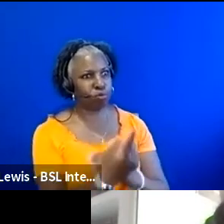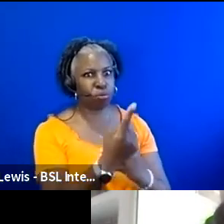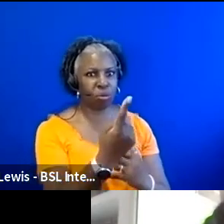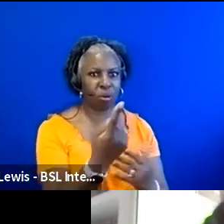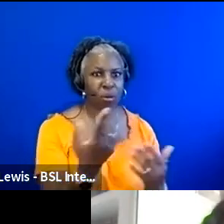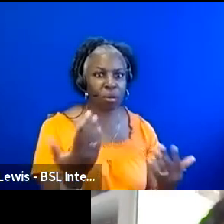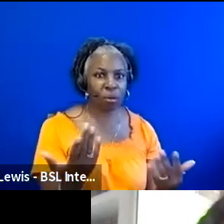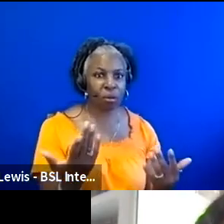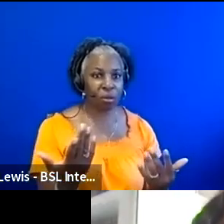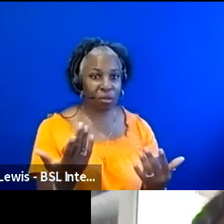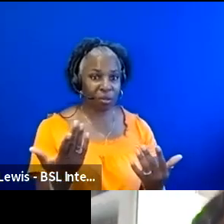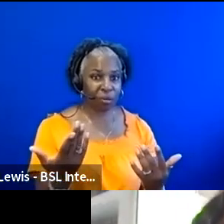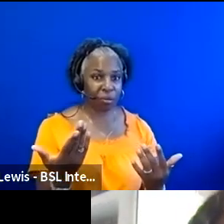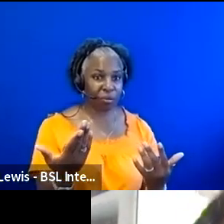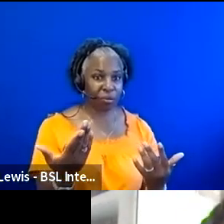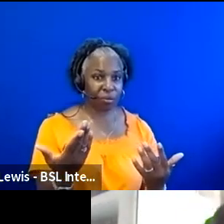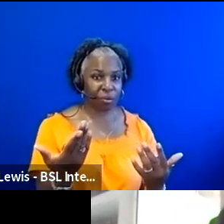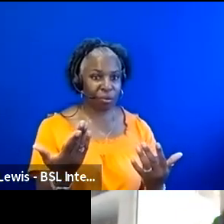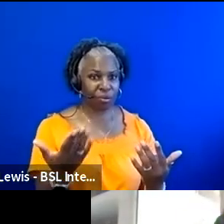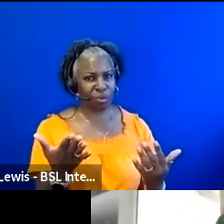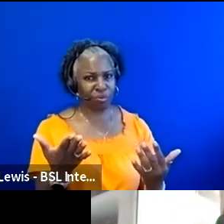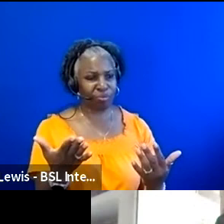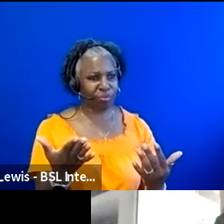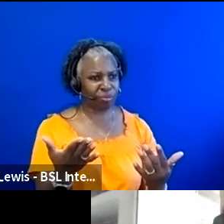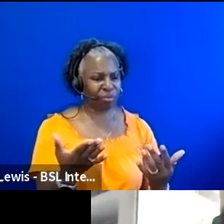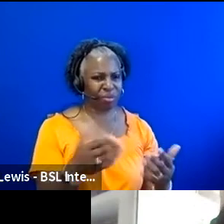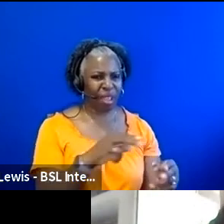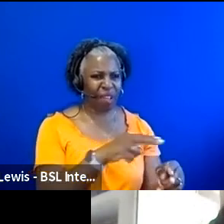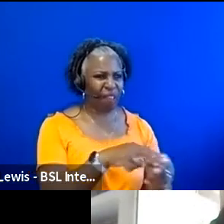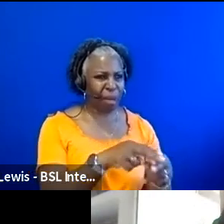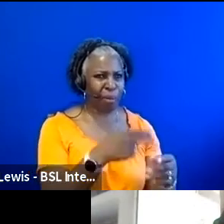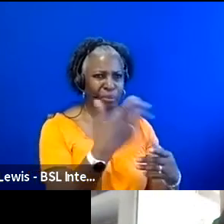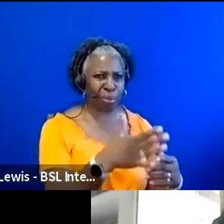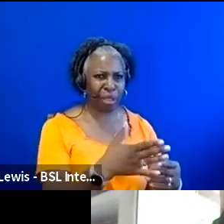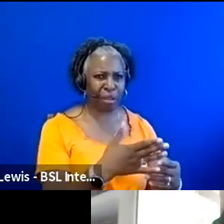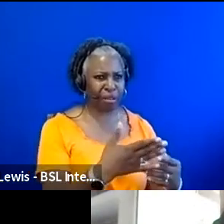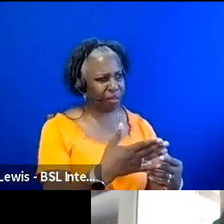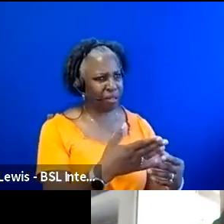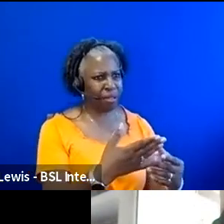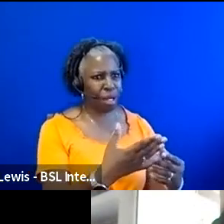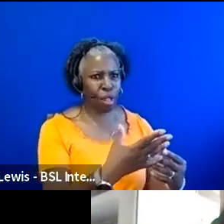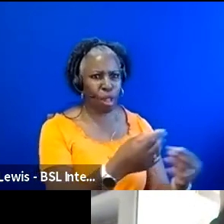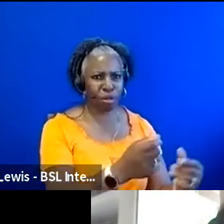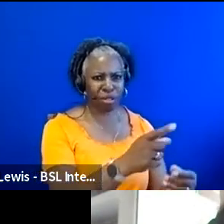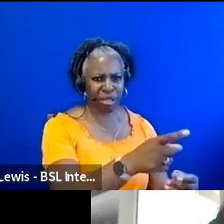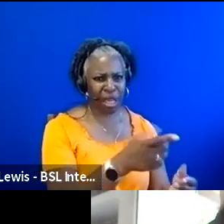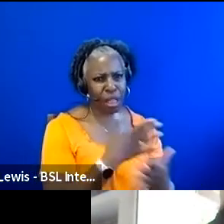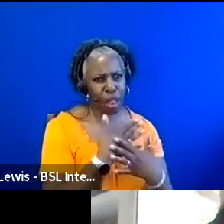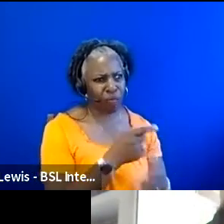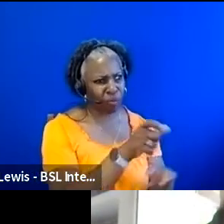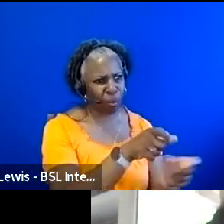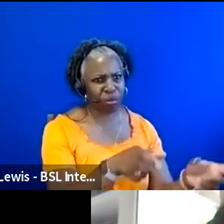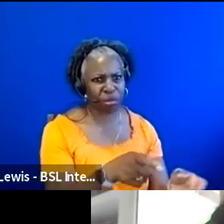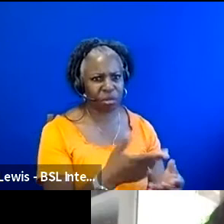of giving closure to families, which is such a big thing, because in life we aren't